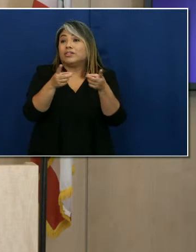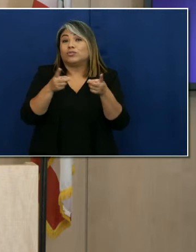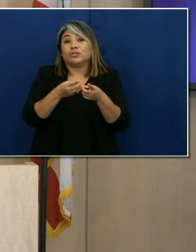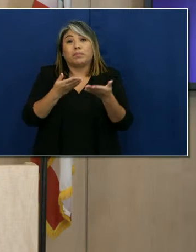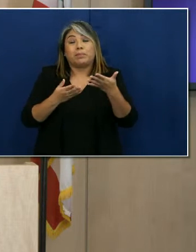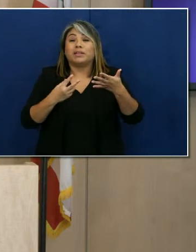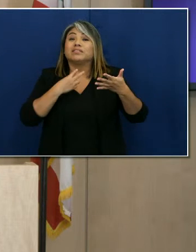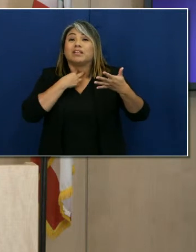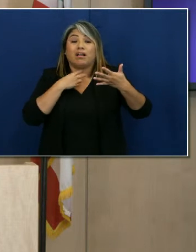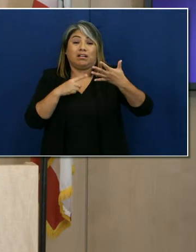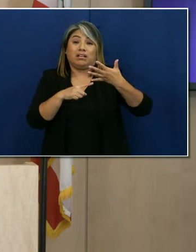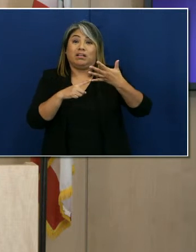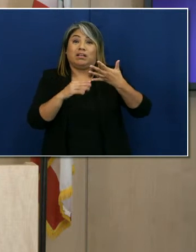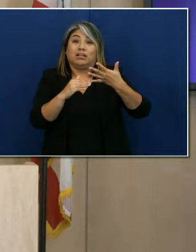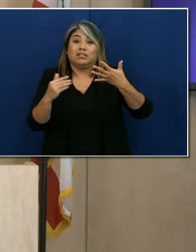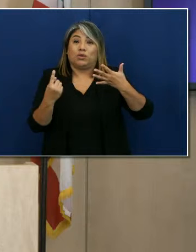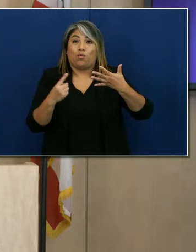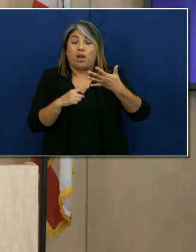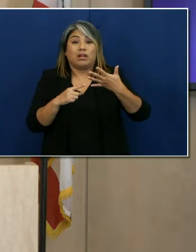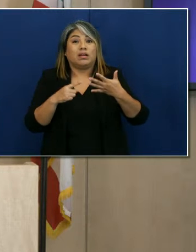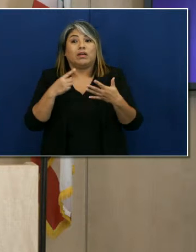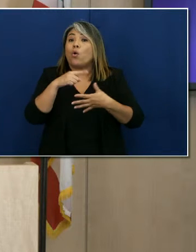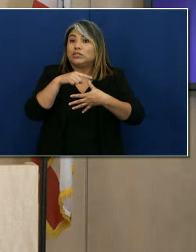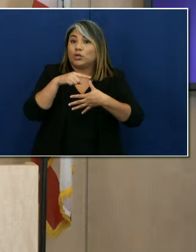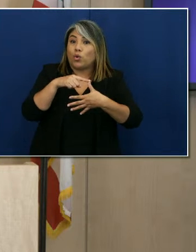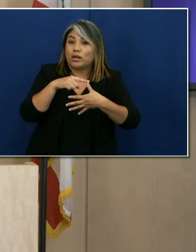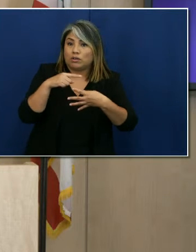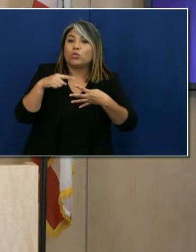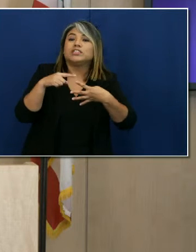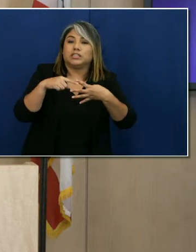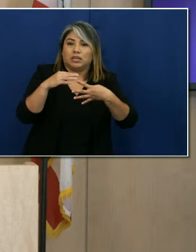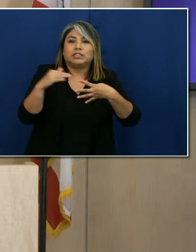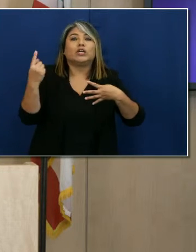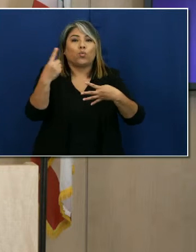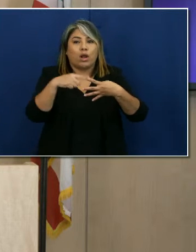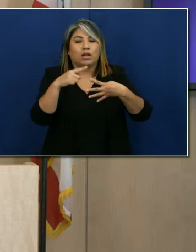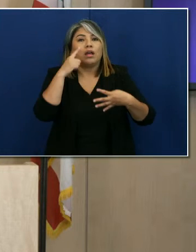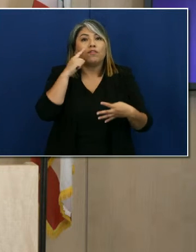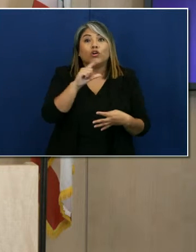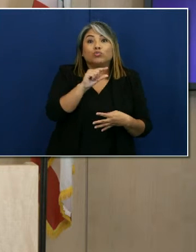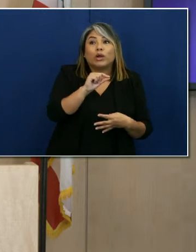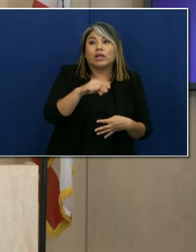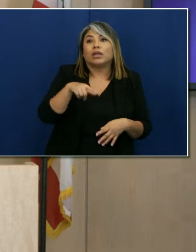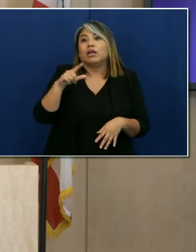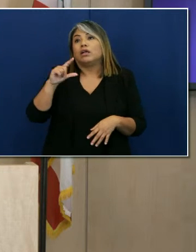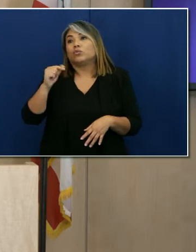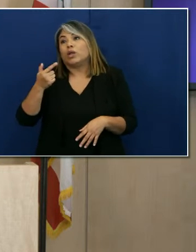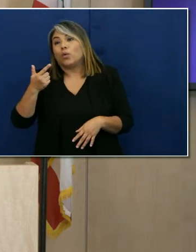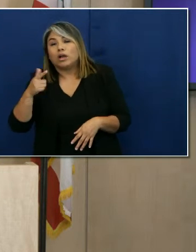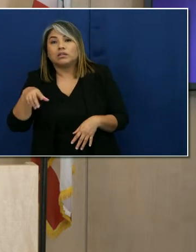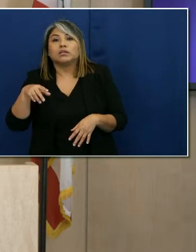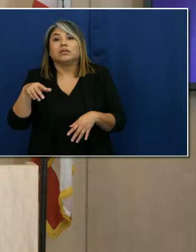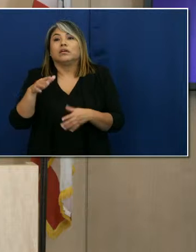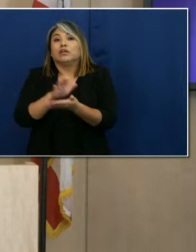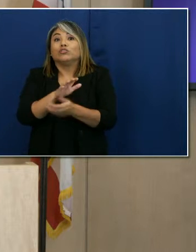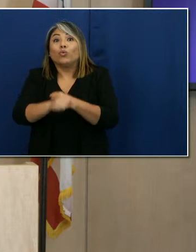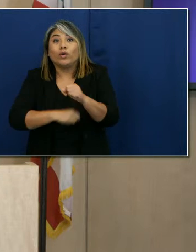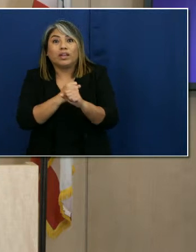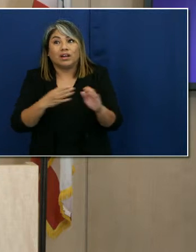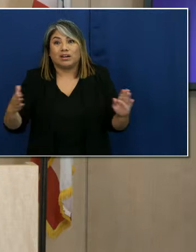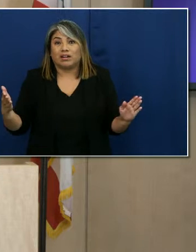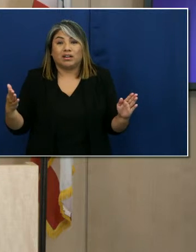1 even for the 2021-22 school year. Is it unfair? So first, I need to make